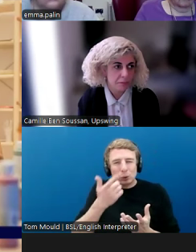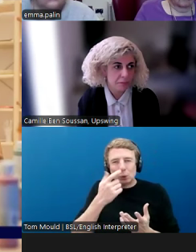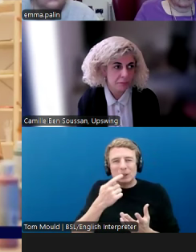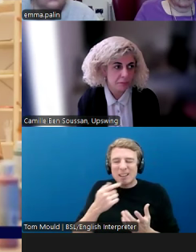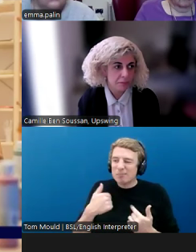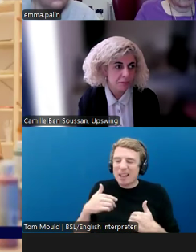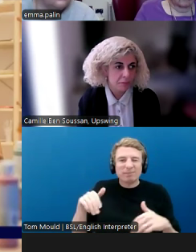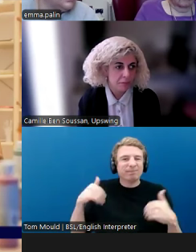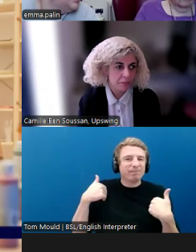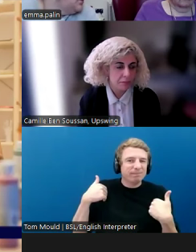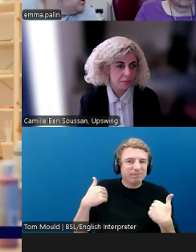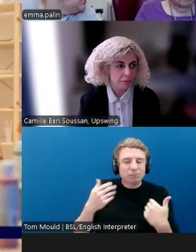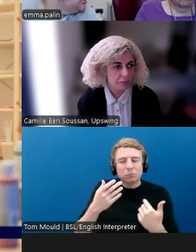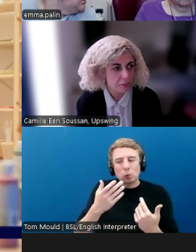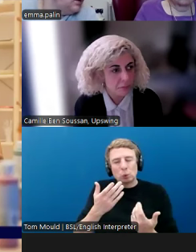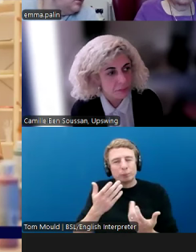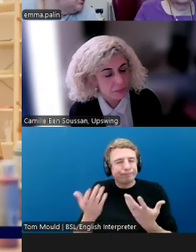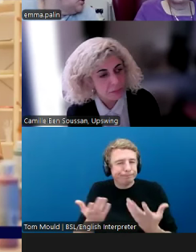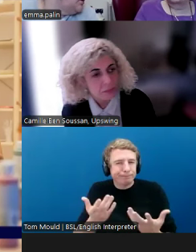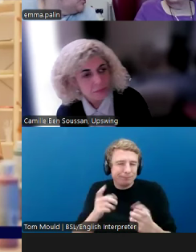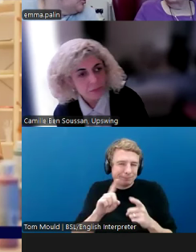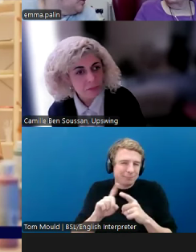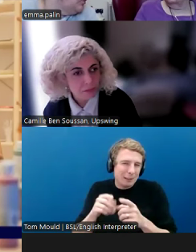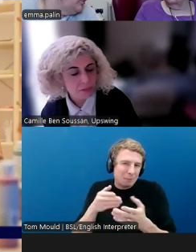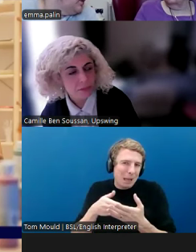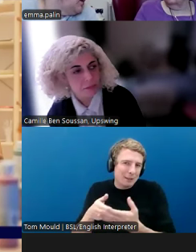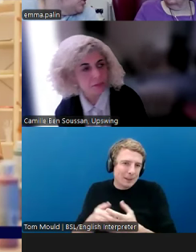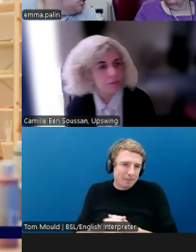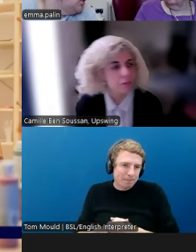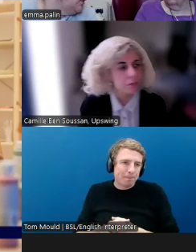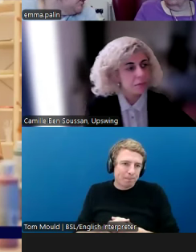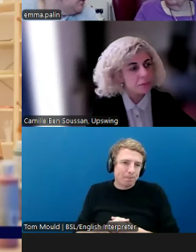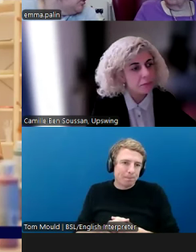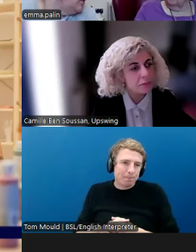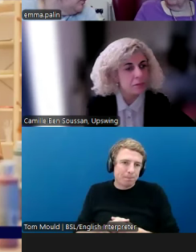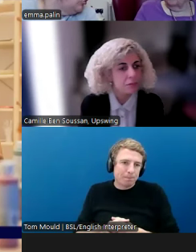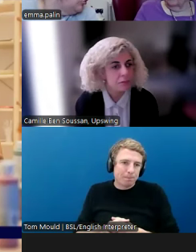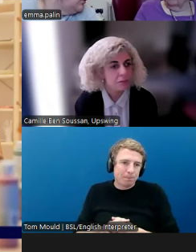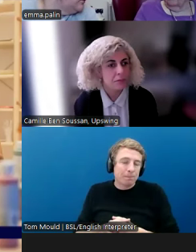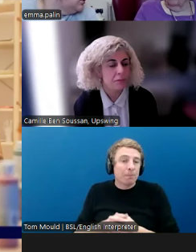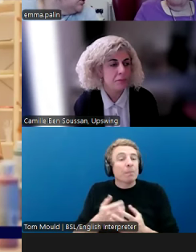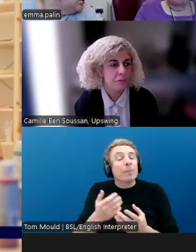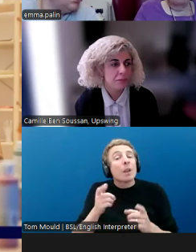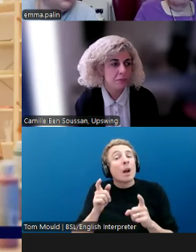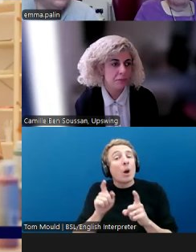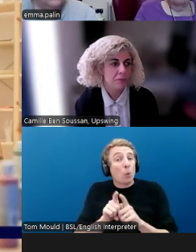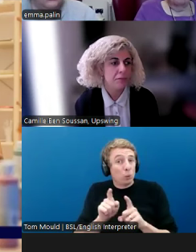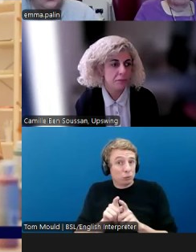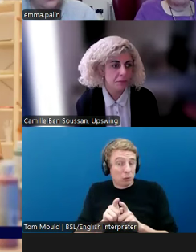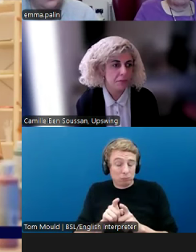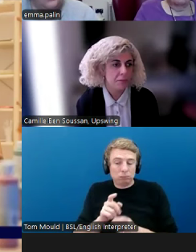But also, as we talked about the staff confidence, they often can feel